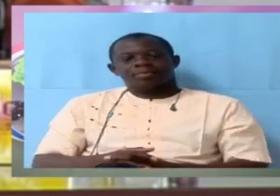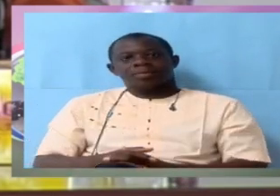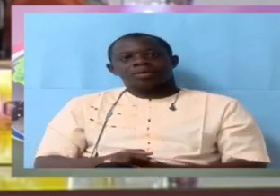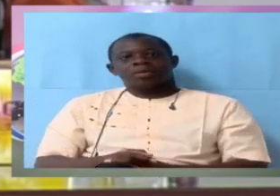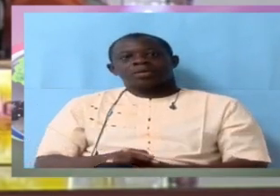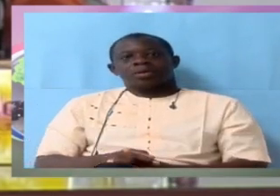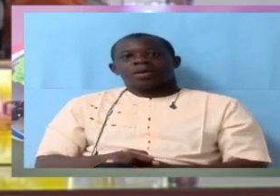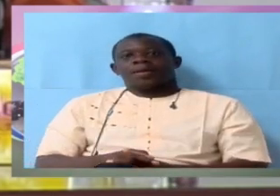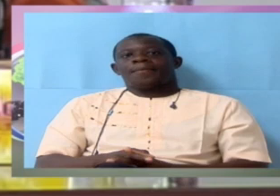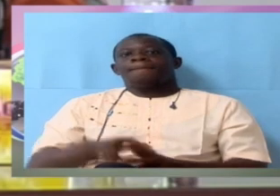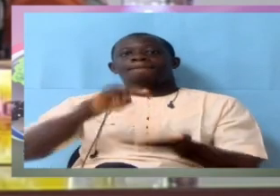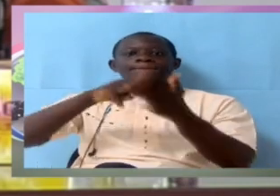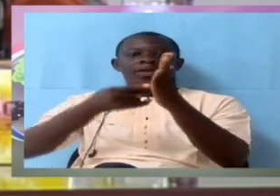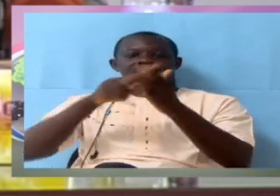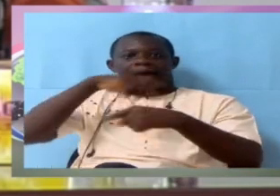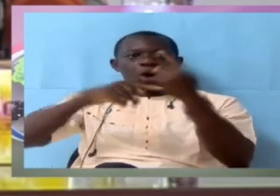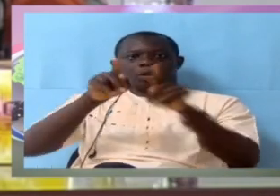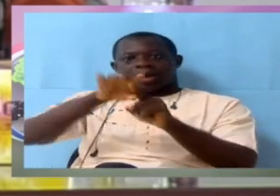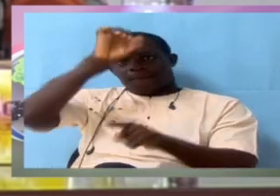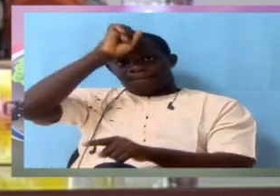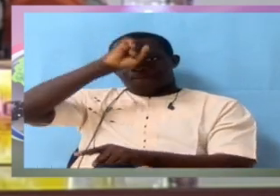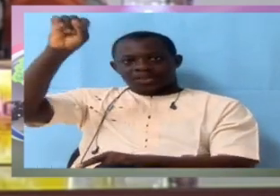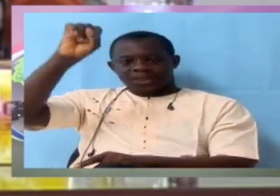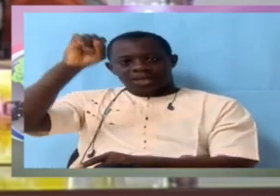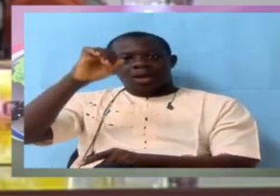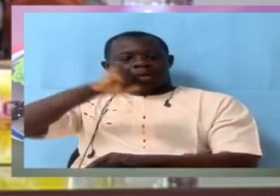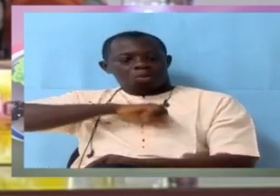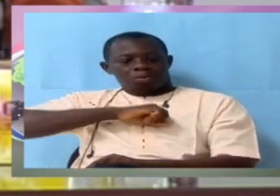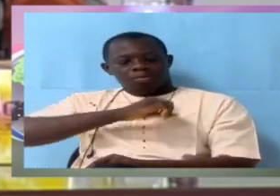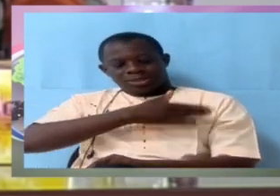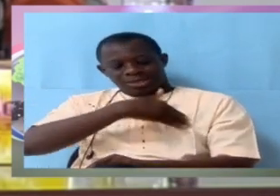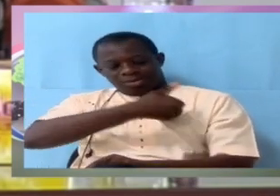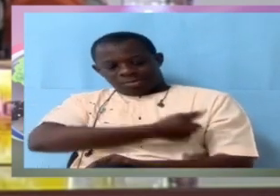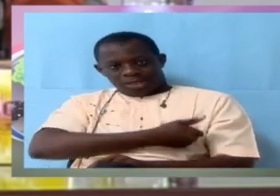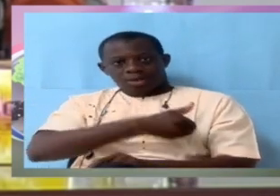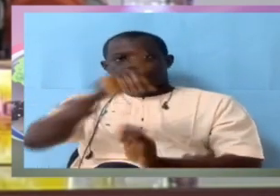known as the Presidential Alternative Treatment Program